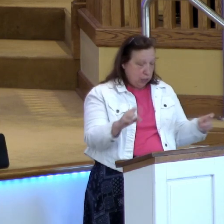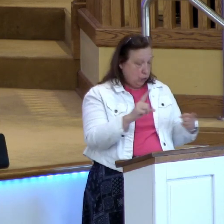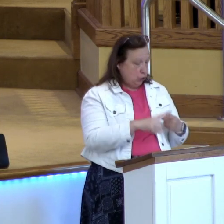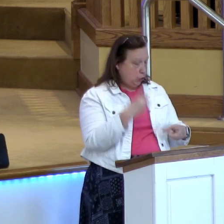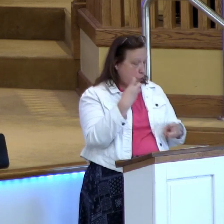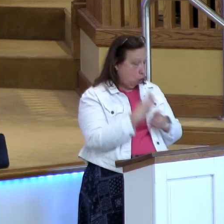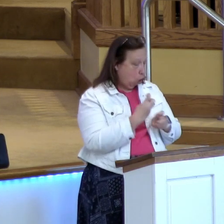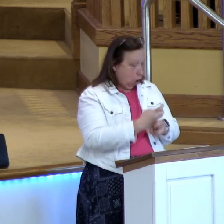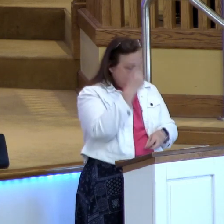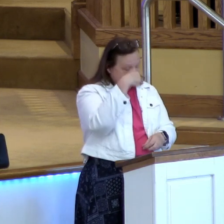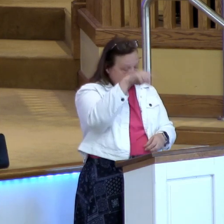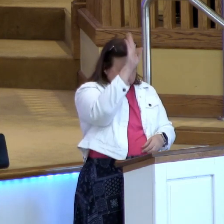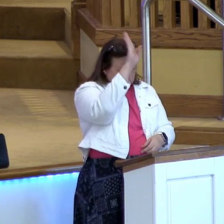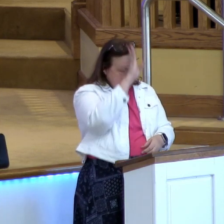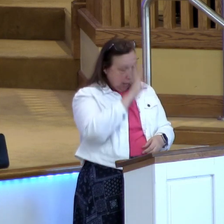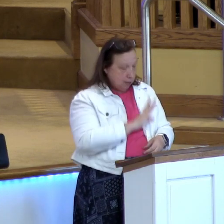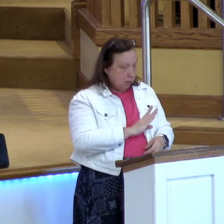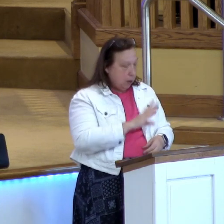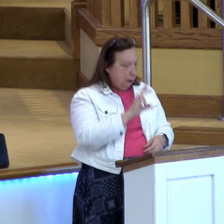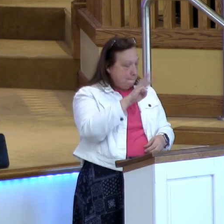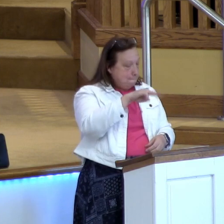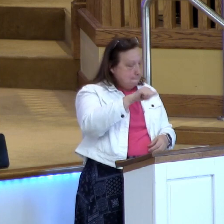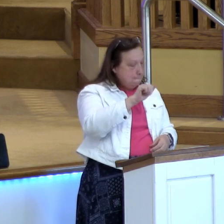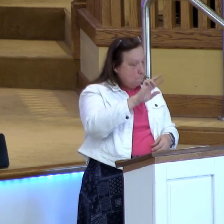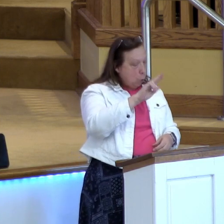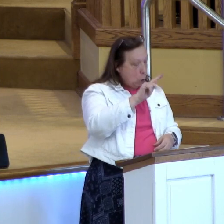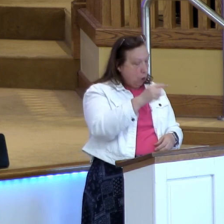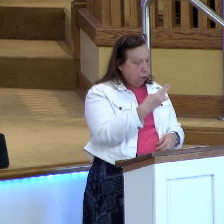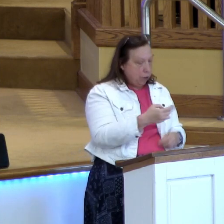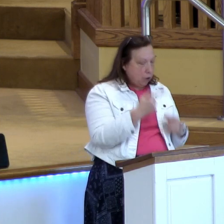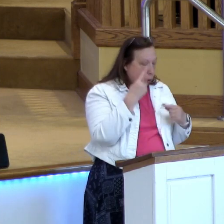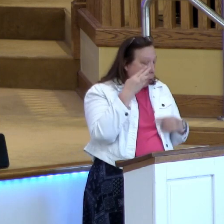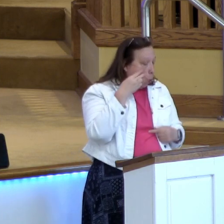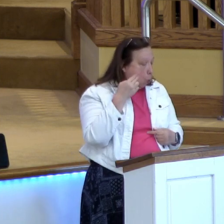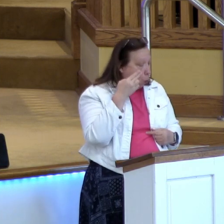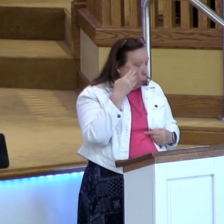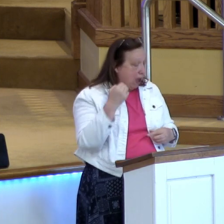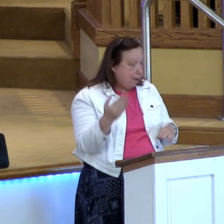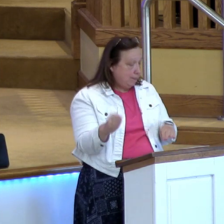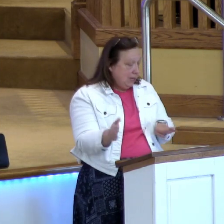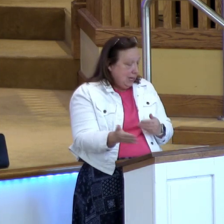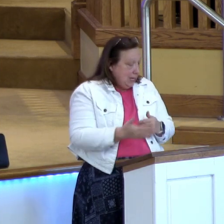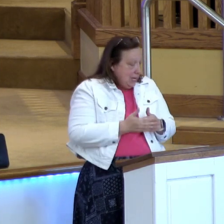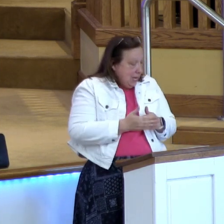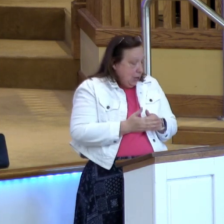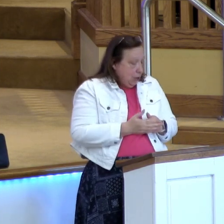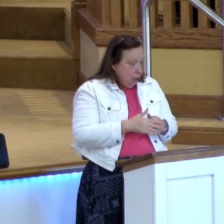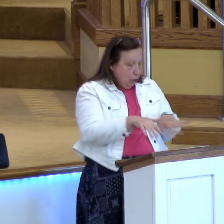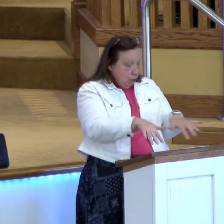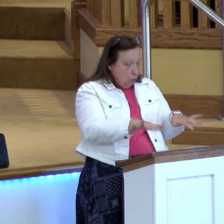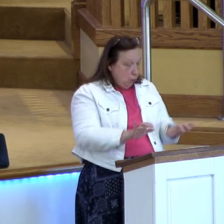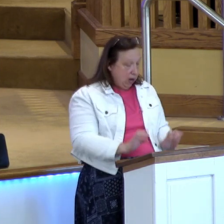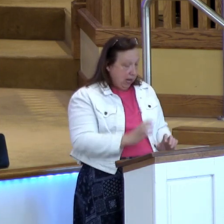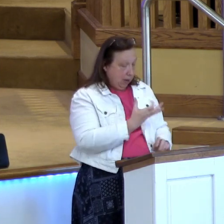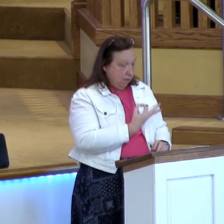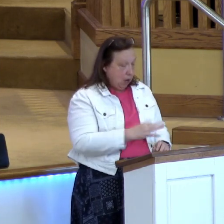impossible. Martha wept by the tomb of Lazarus. Oh,